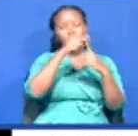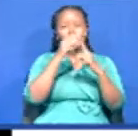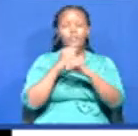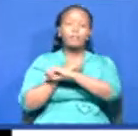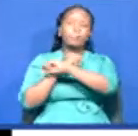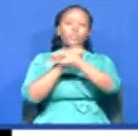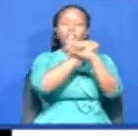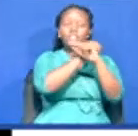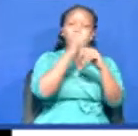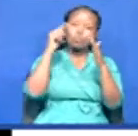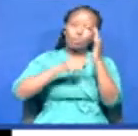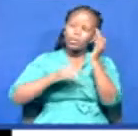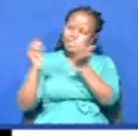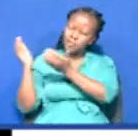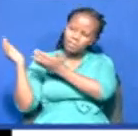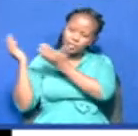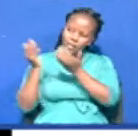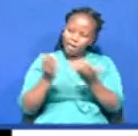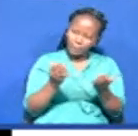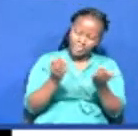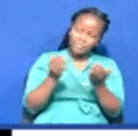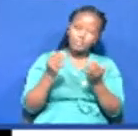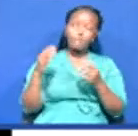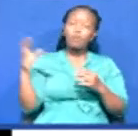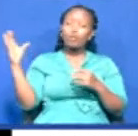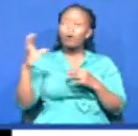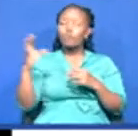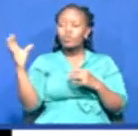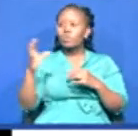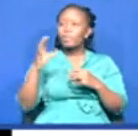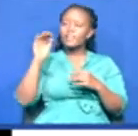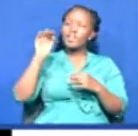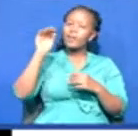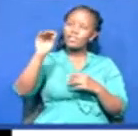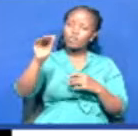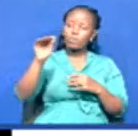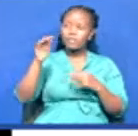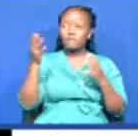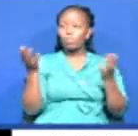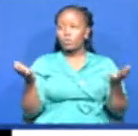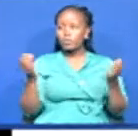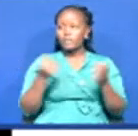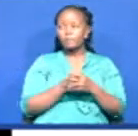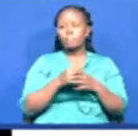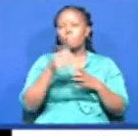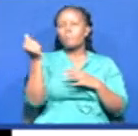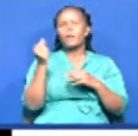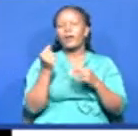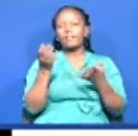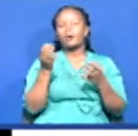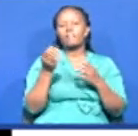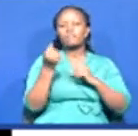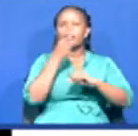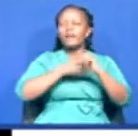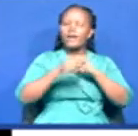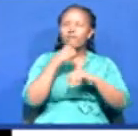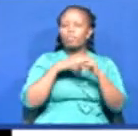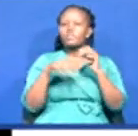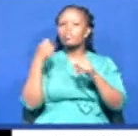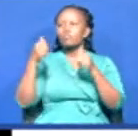in. The consumers are requesting that what other efforts are being made for